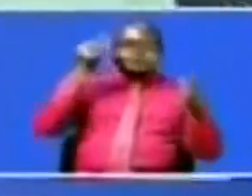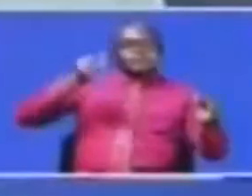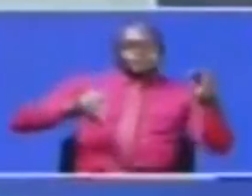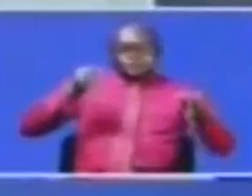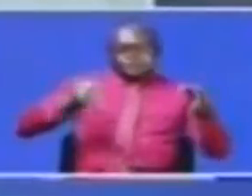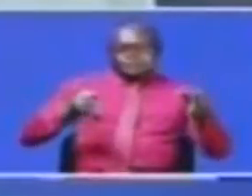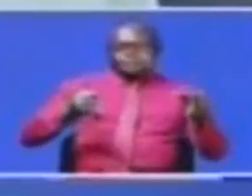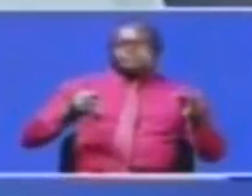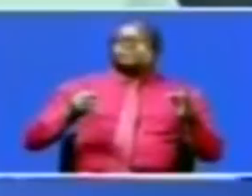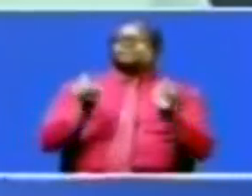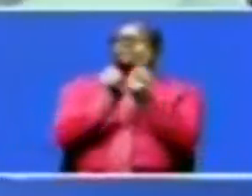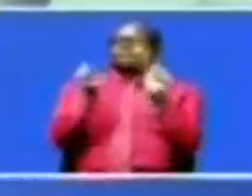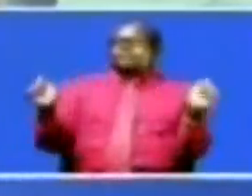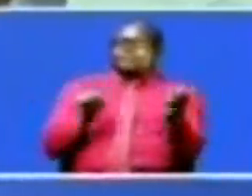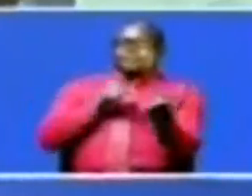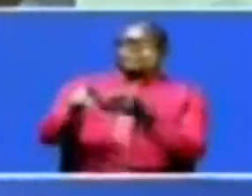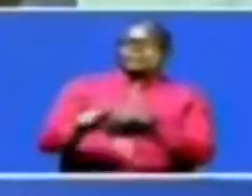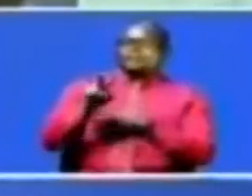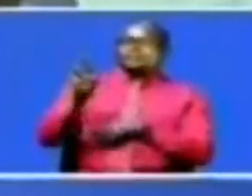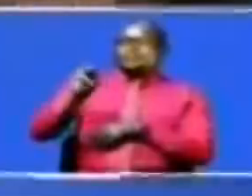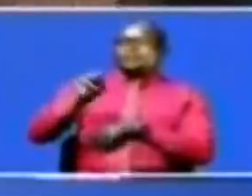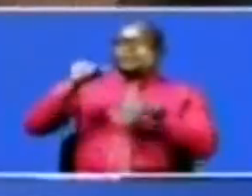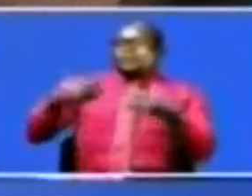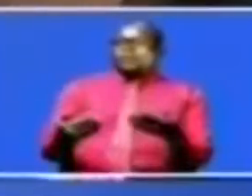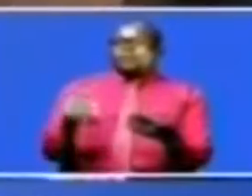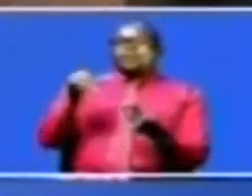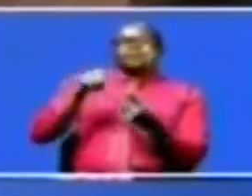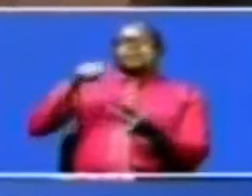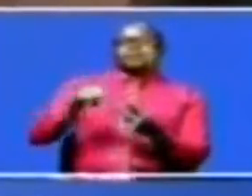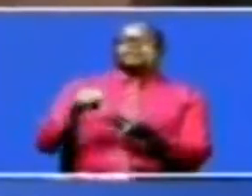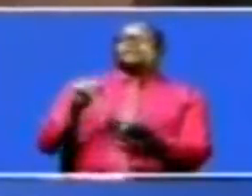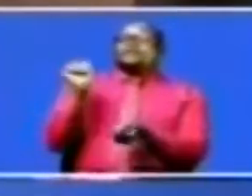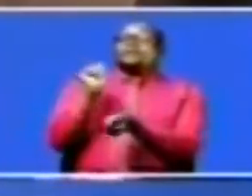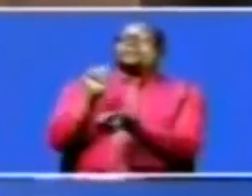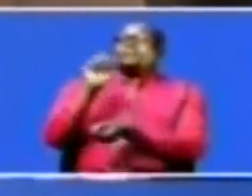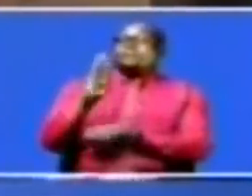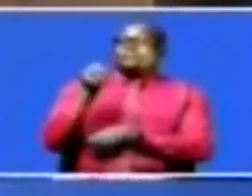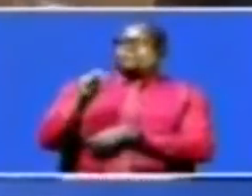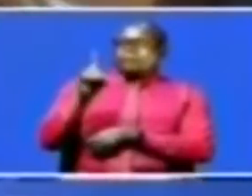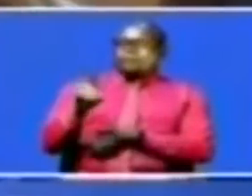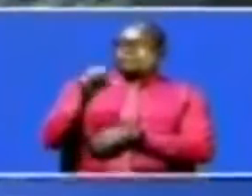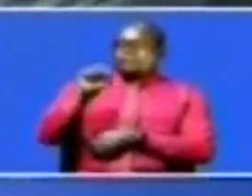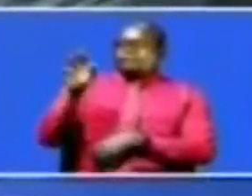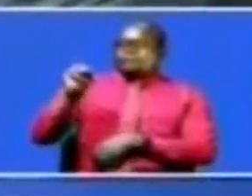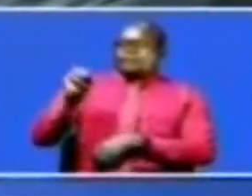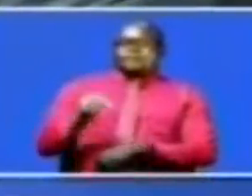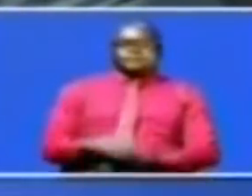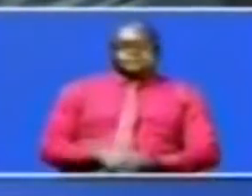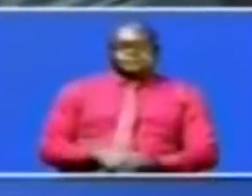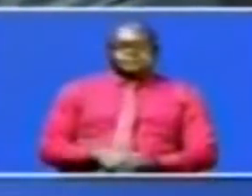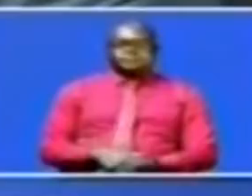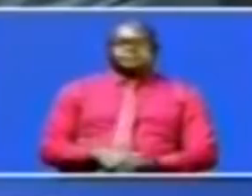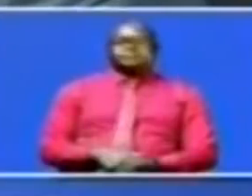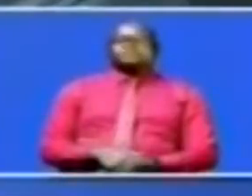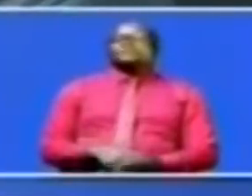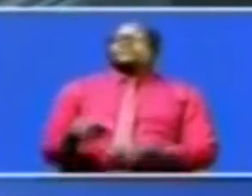Kombo. Gakuya was released on a cash bail of 2 million shillings or an alternative bond of 5 million shillings with a surety of similar amount. In addition to meeting the